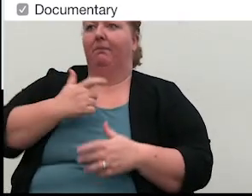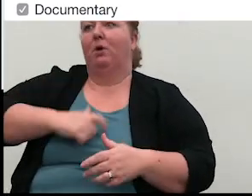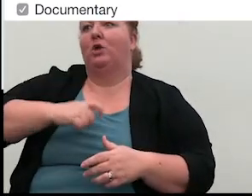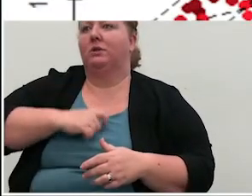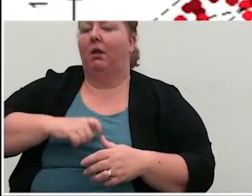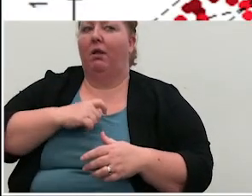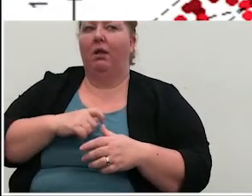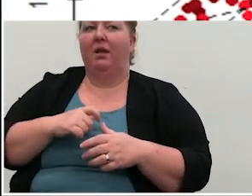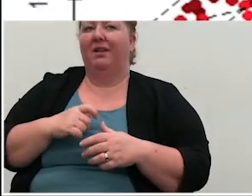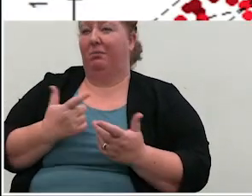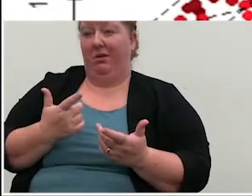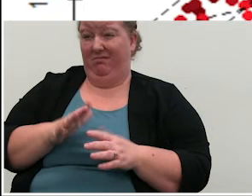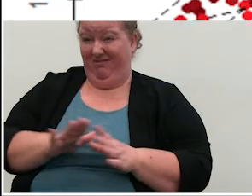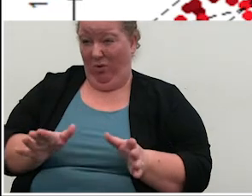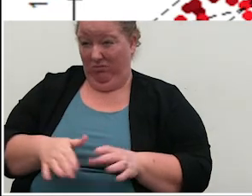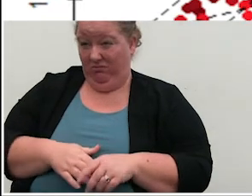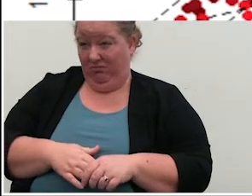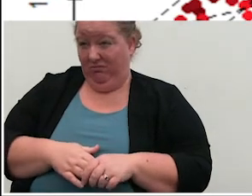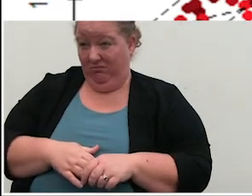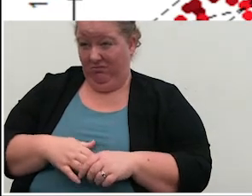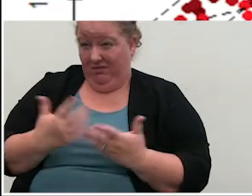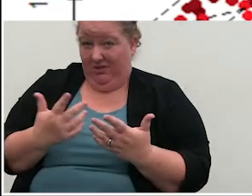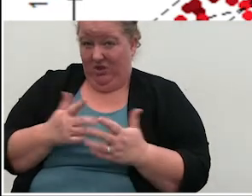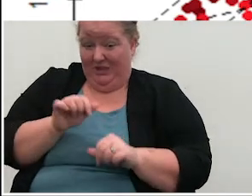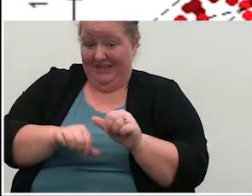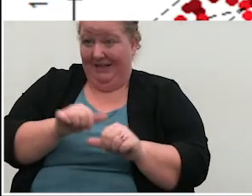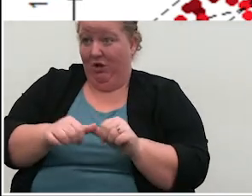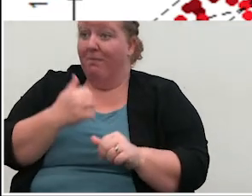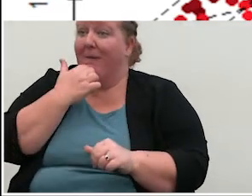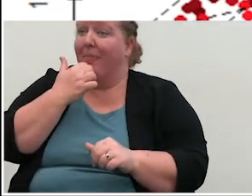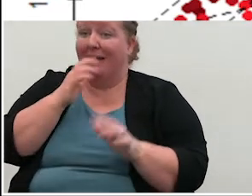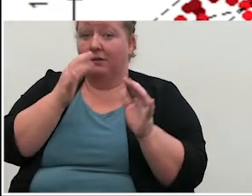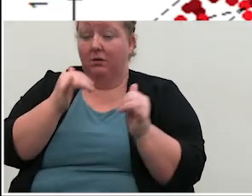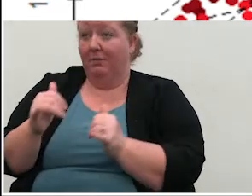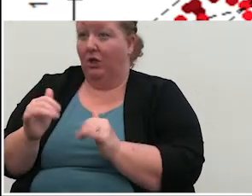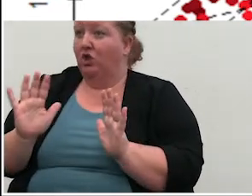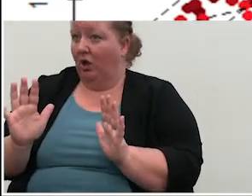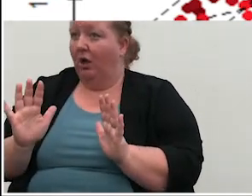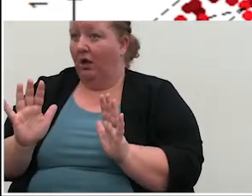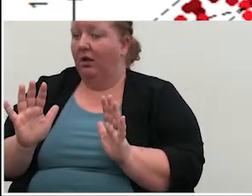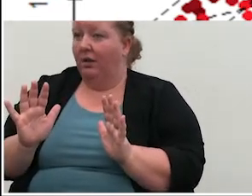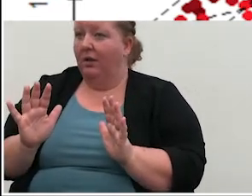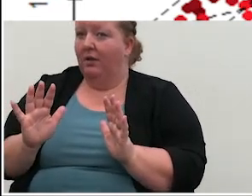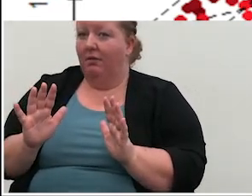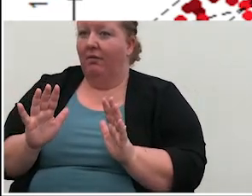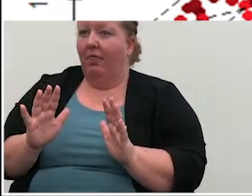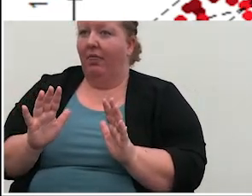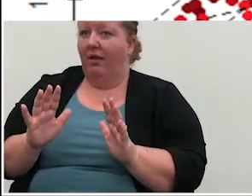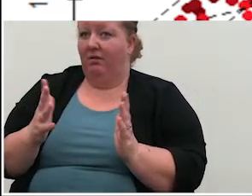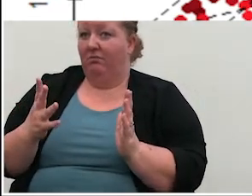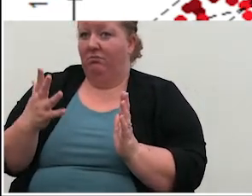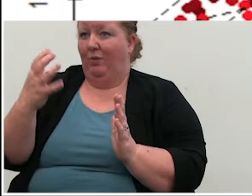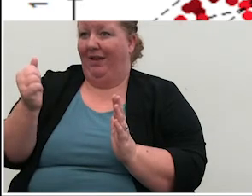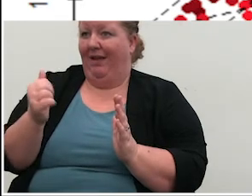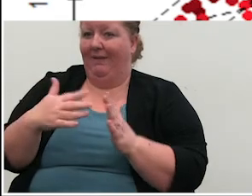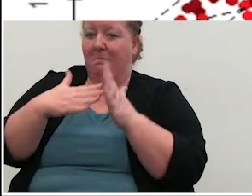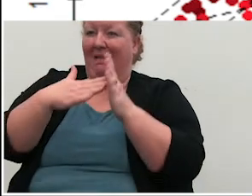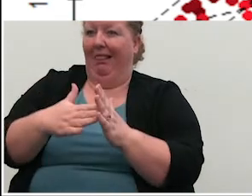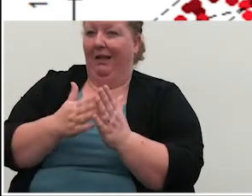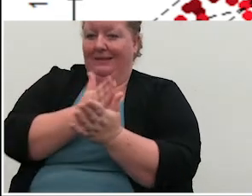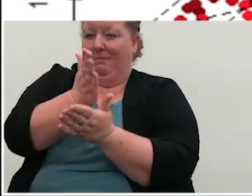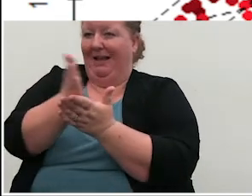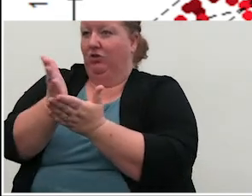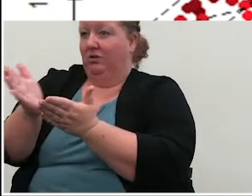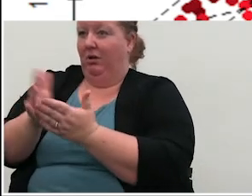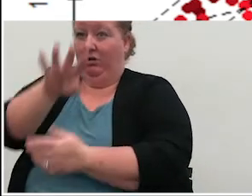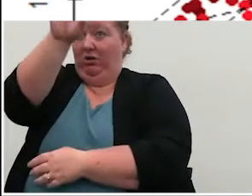people know us inside out, but of course it's not. It's just a series of mathematical measures that place us on a million-dimensional grid.